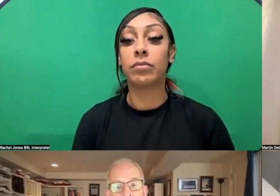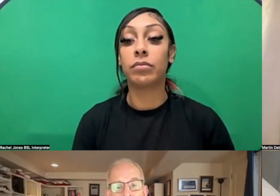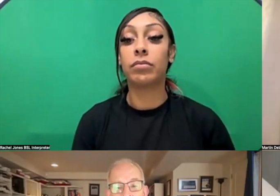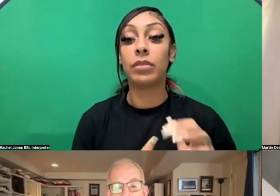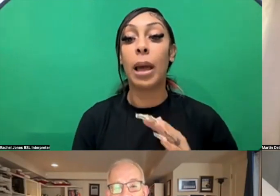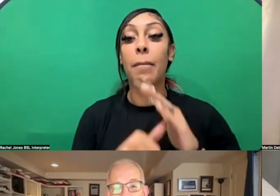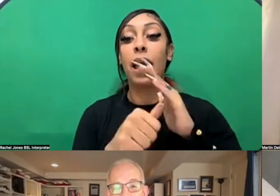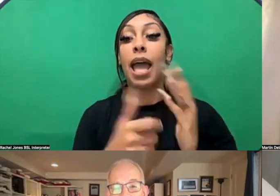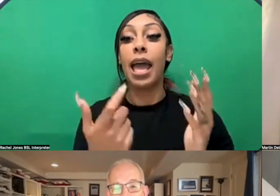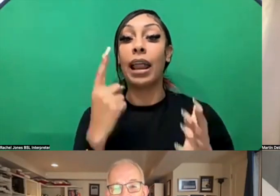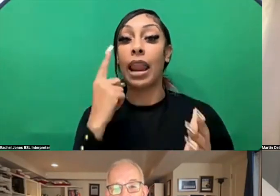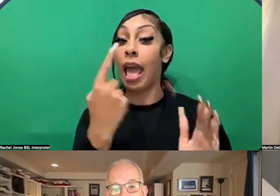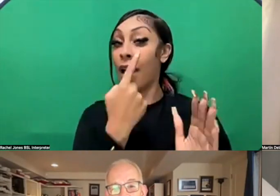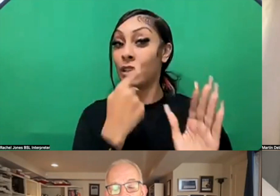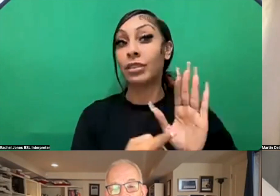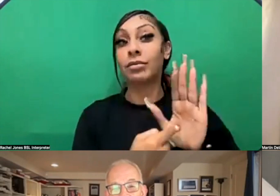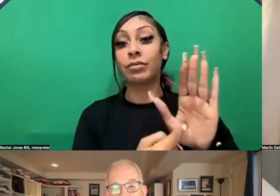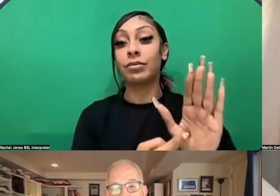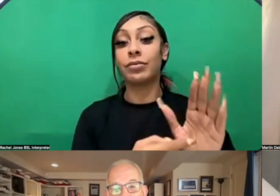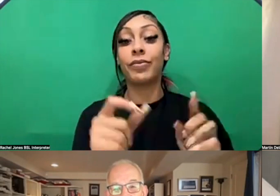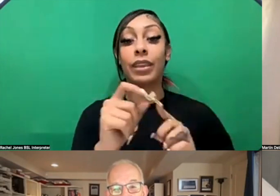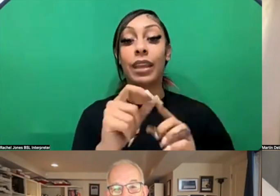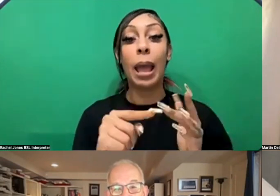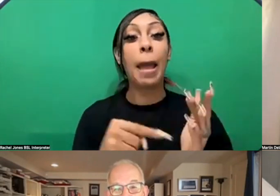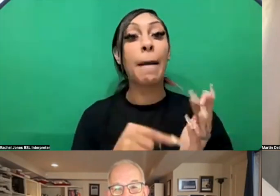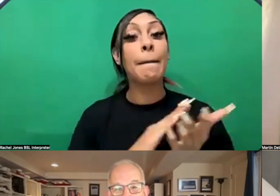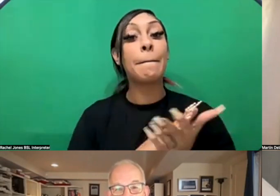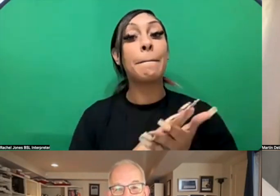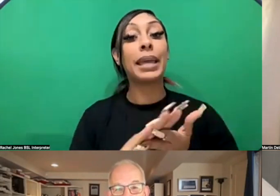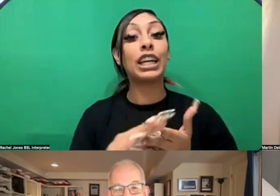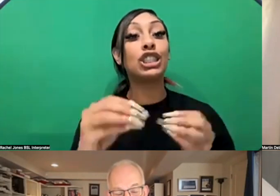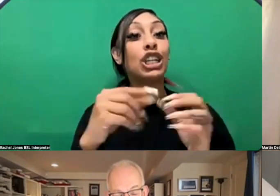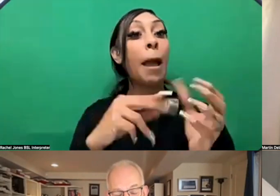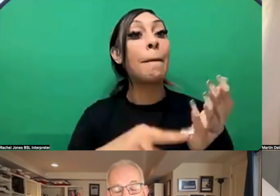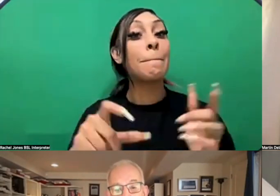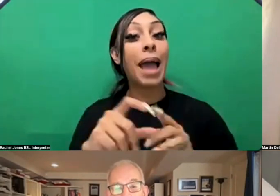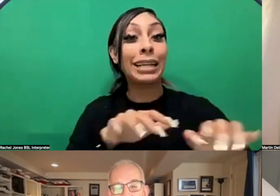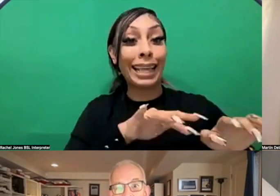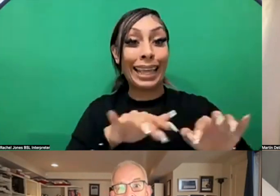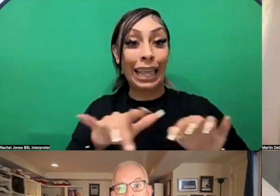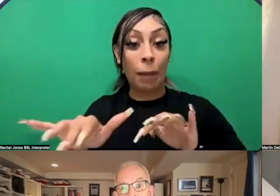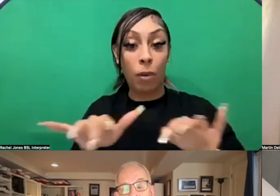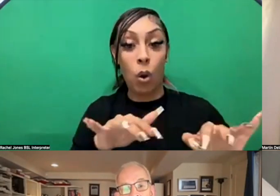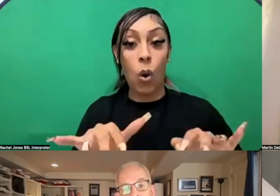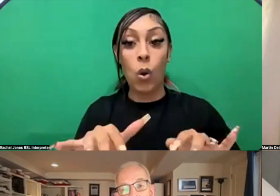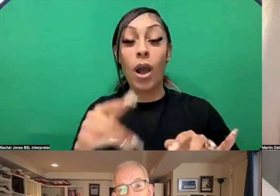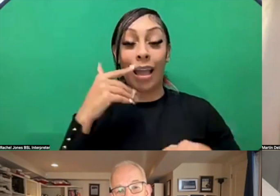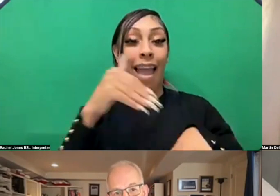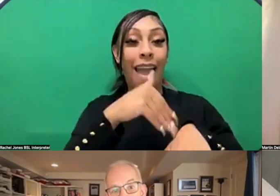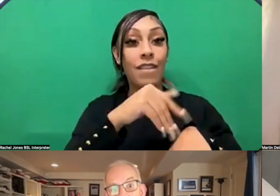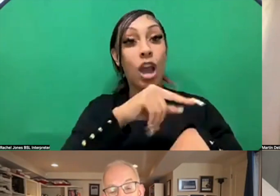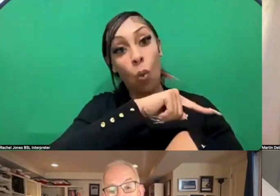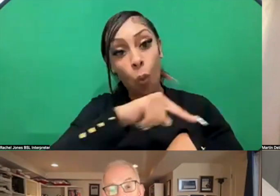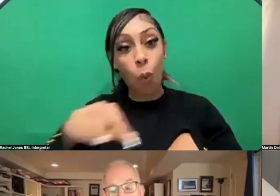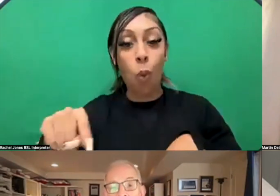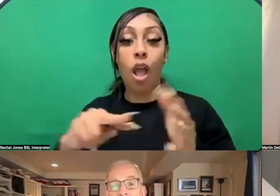evidence for this is pitch bend on a piano keyboard affect all the notes. So if I